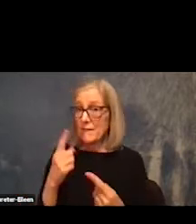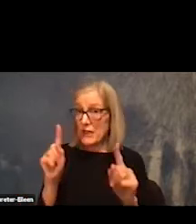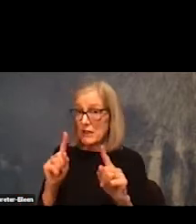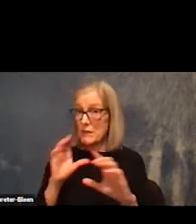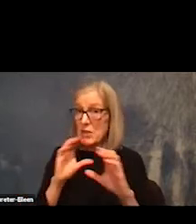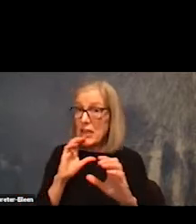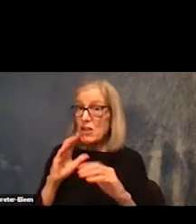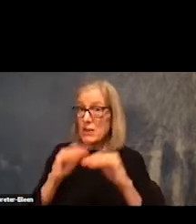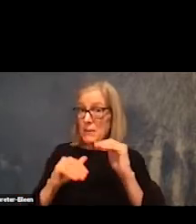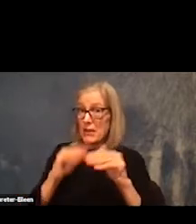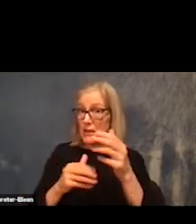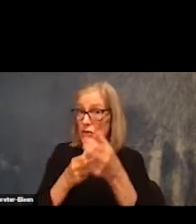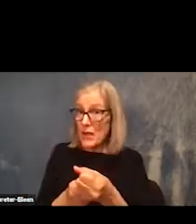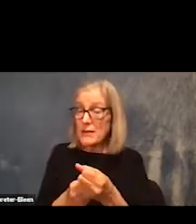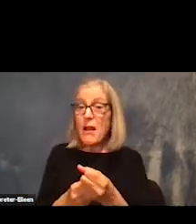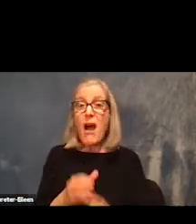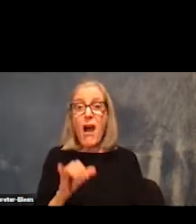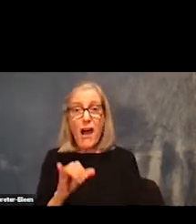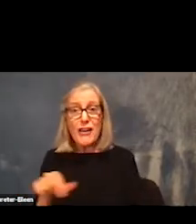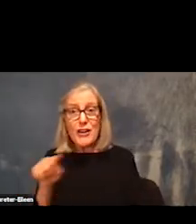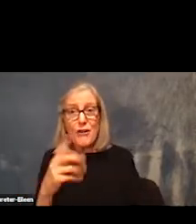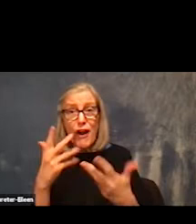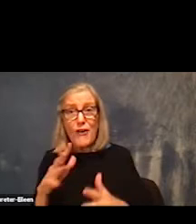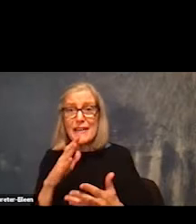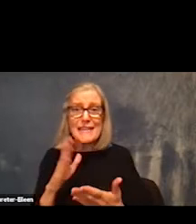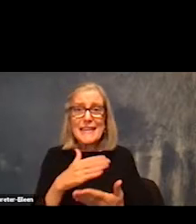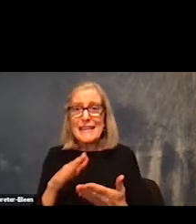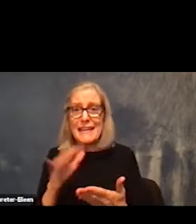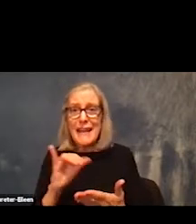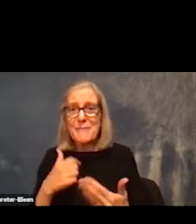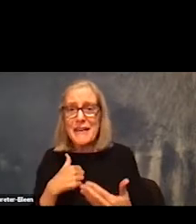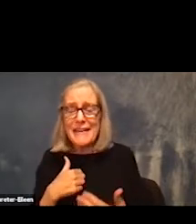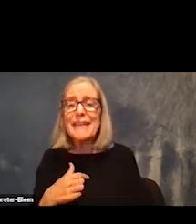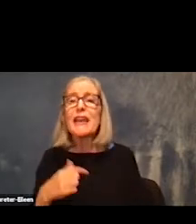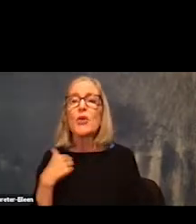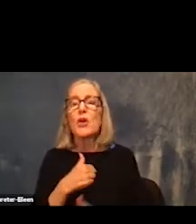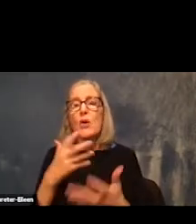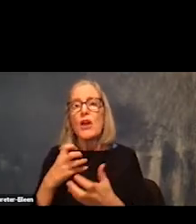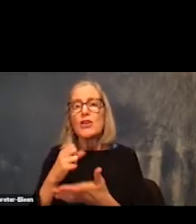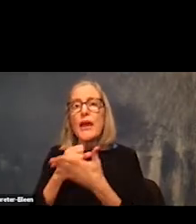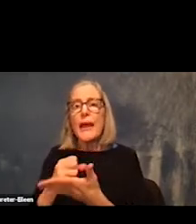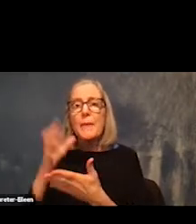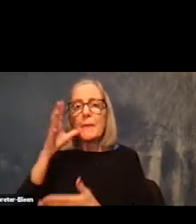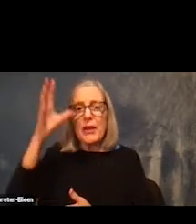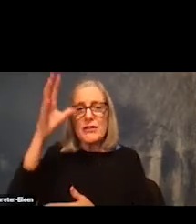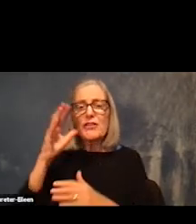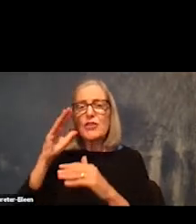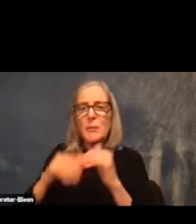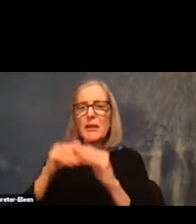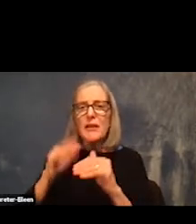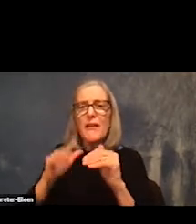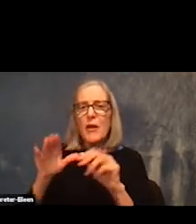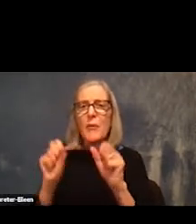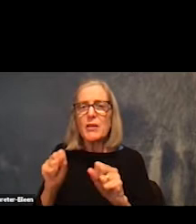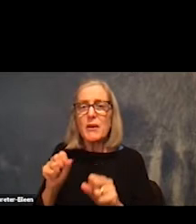look, you're singing the song. We need to help parents understand the possibilities. Often they truly don't know what